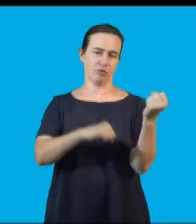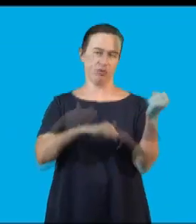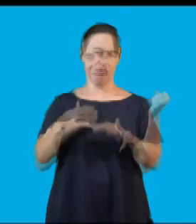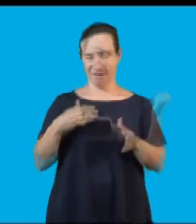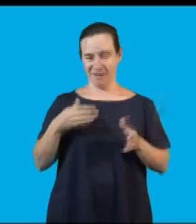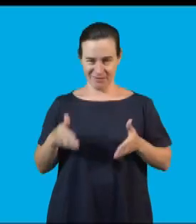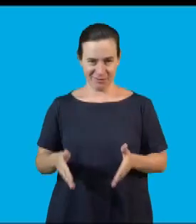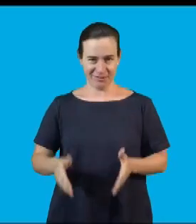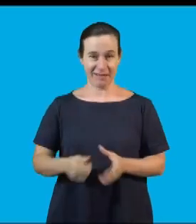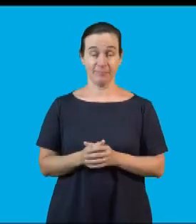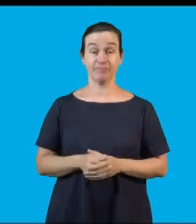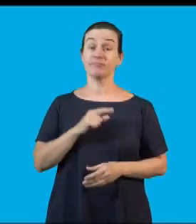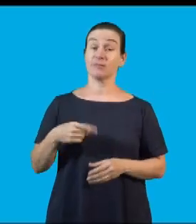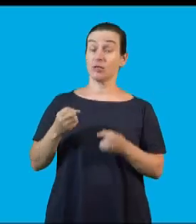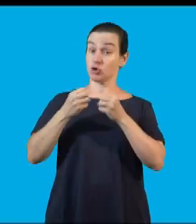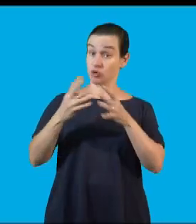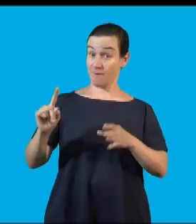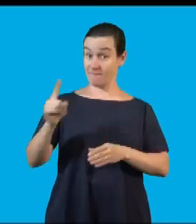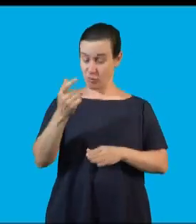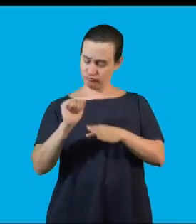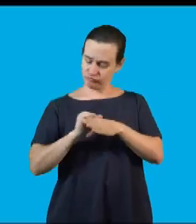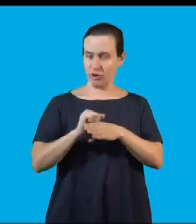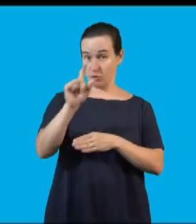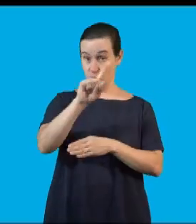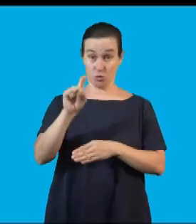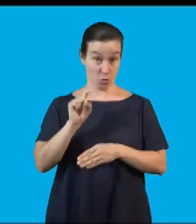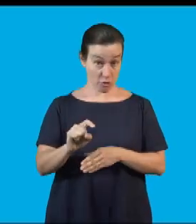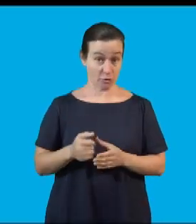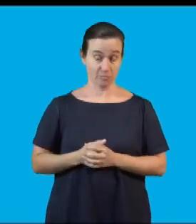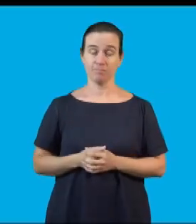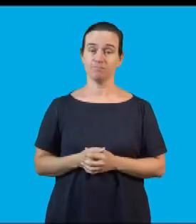punctuation. Let's jump in with our first practice question.